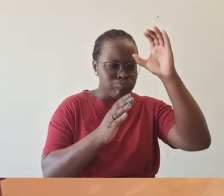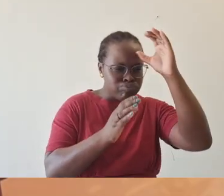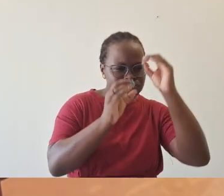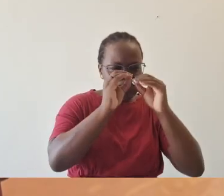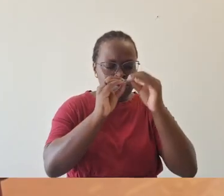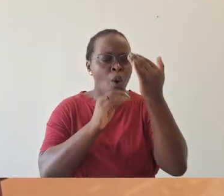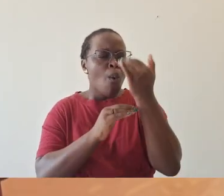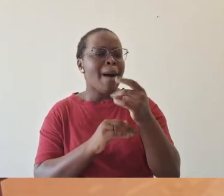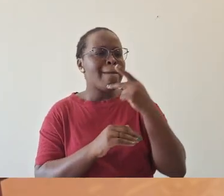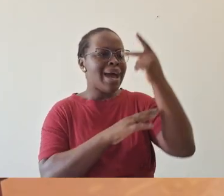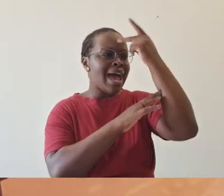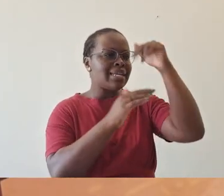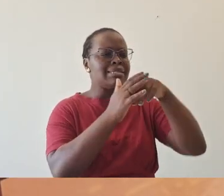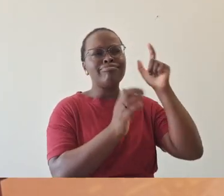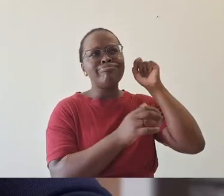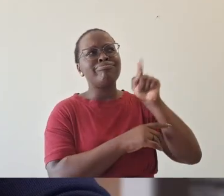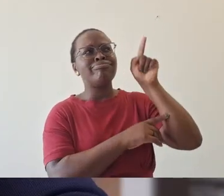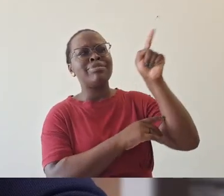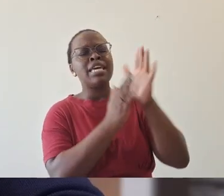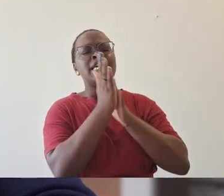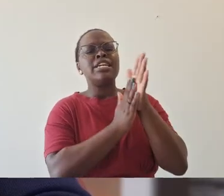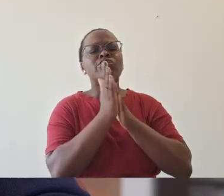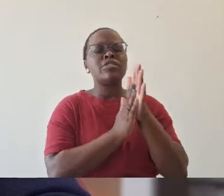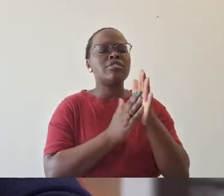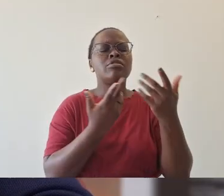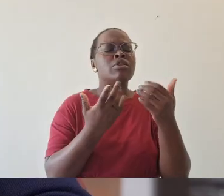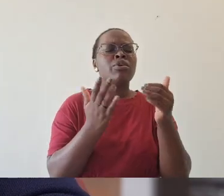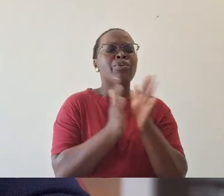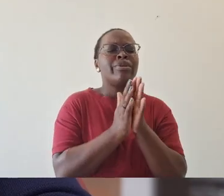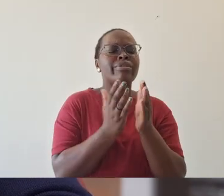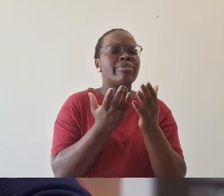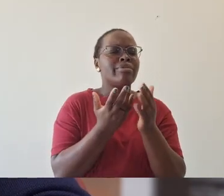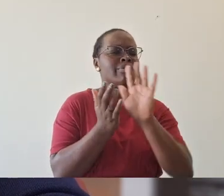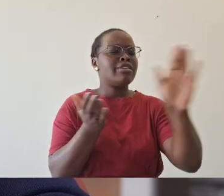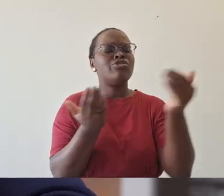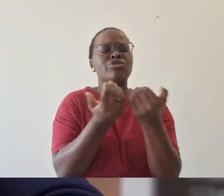contextualize. Why should a parent in Turkana be interested in engaging in their child's